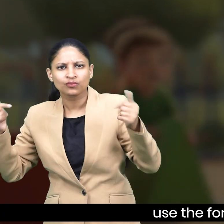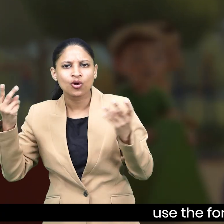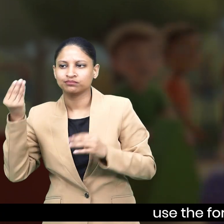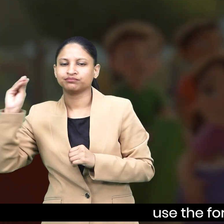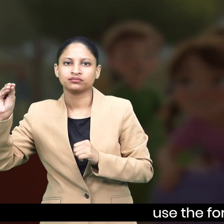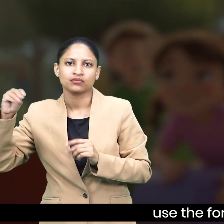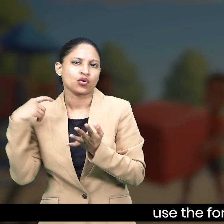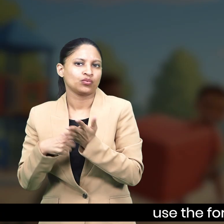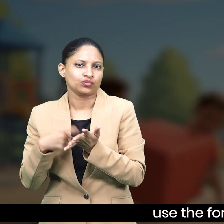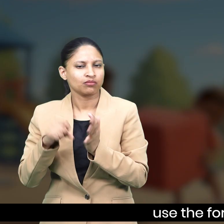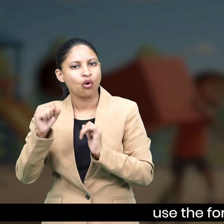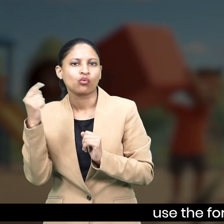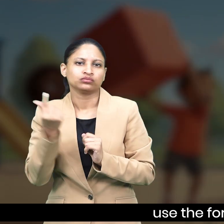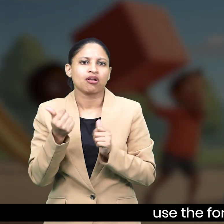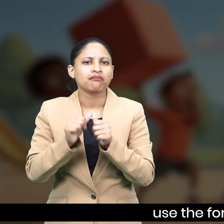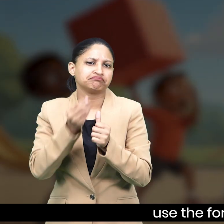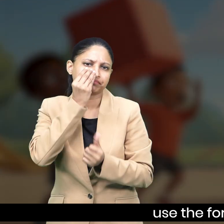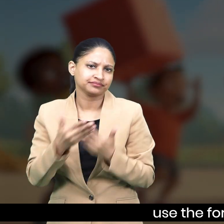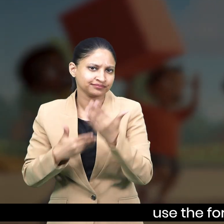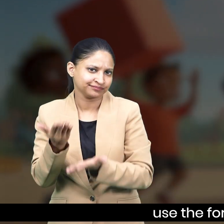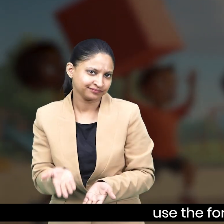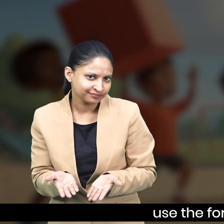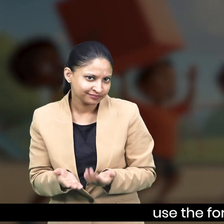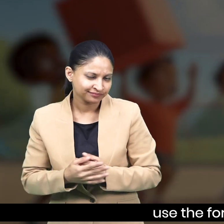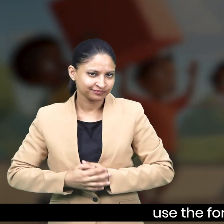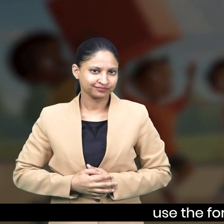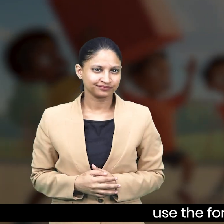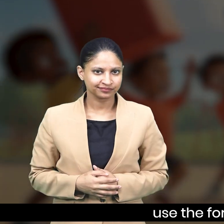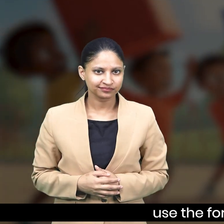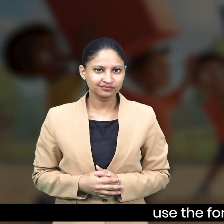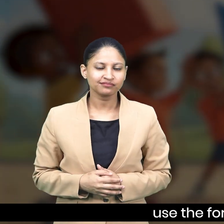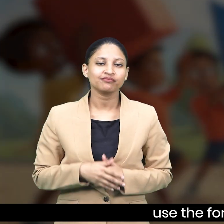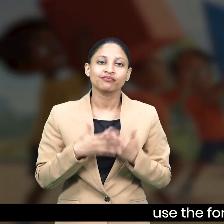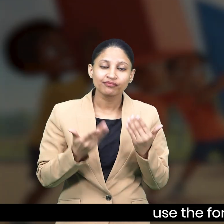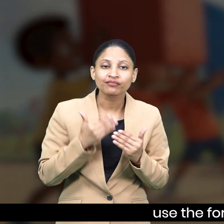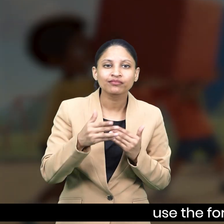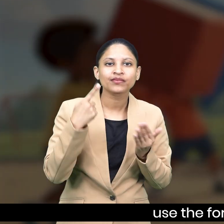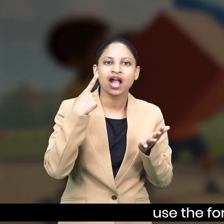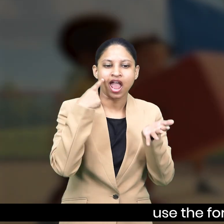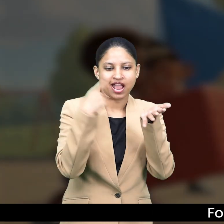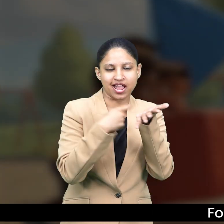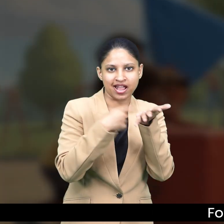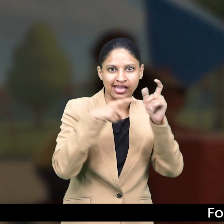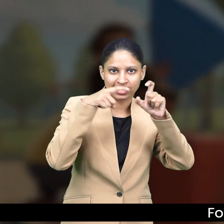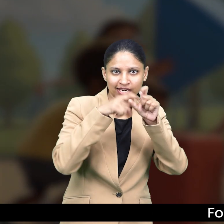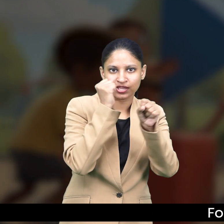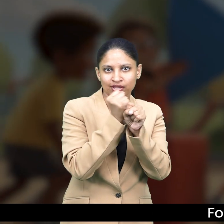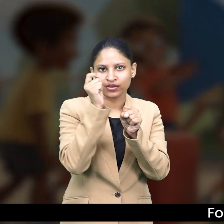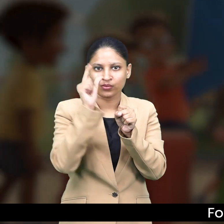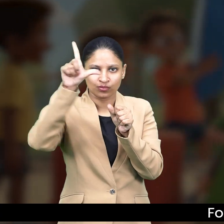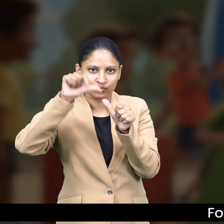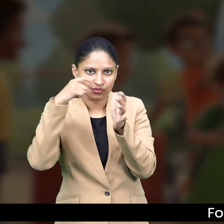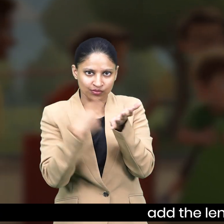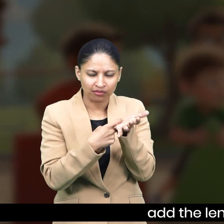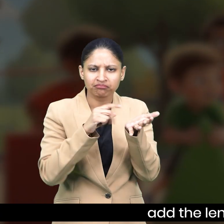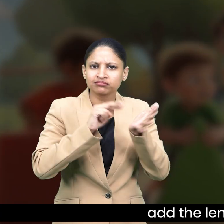formula 2 into length plus width. For irregular